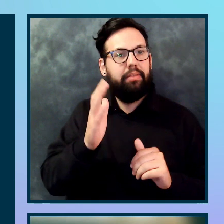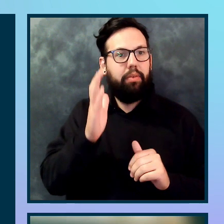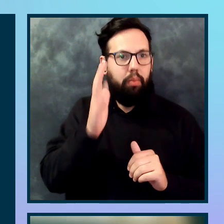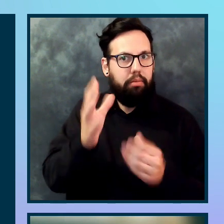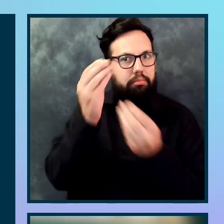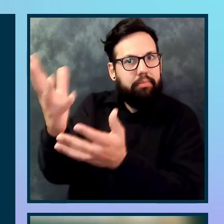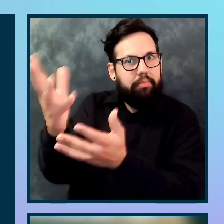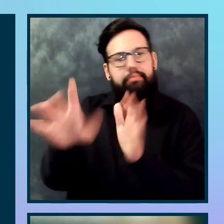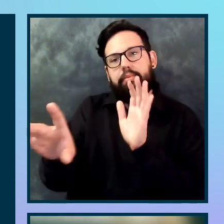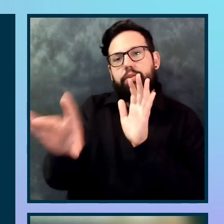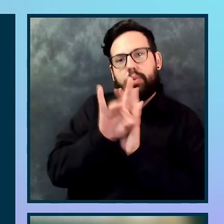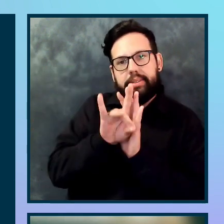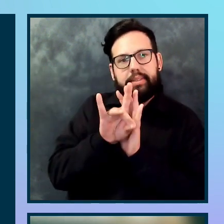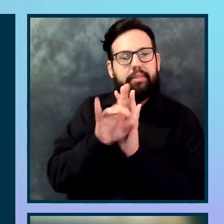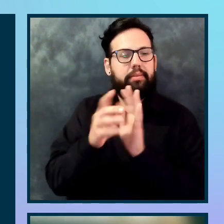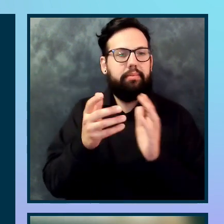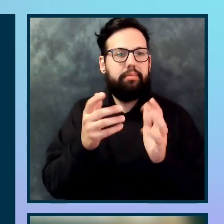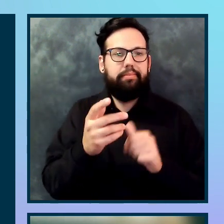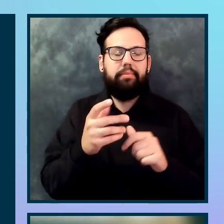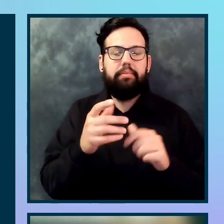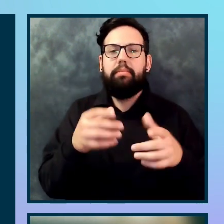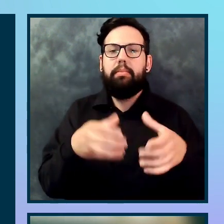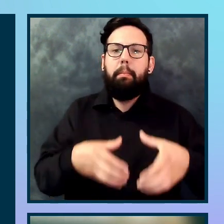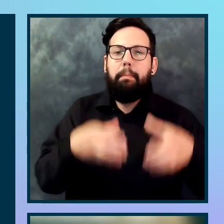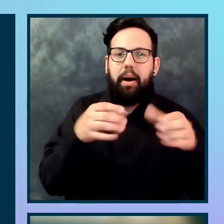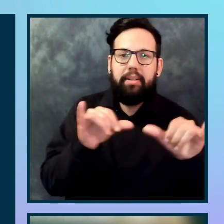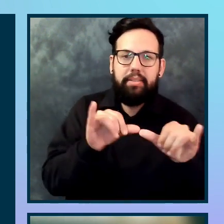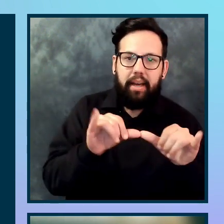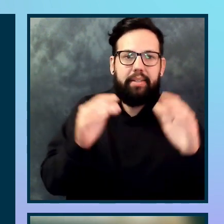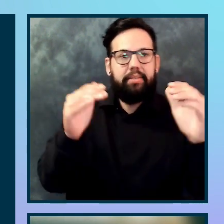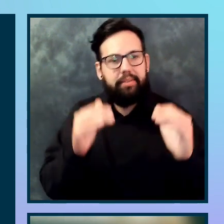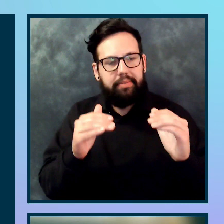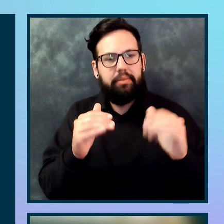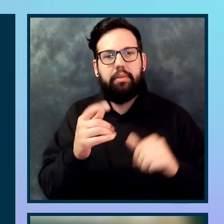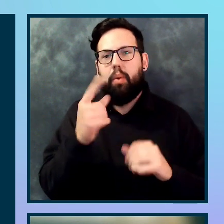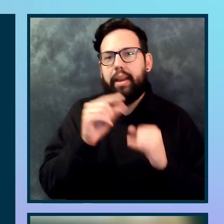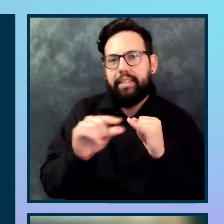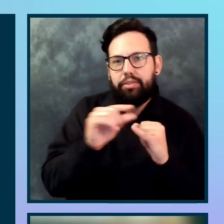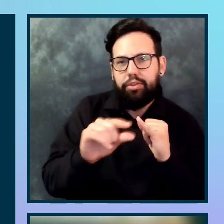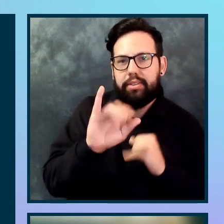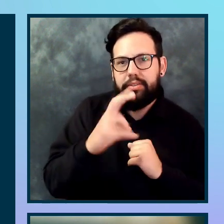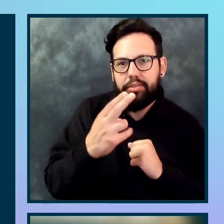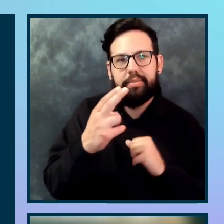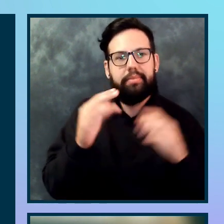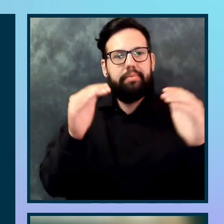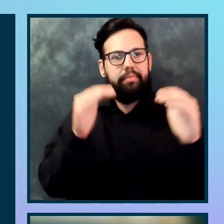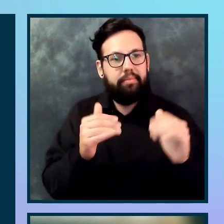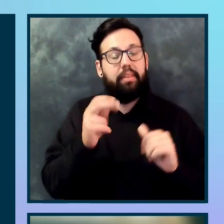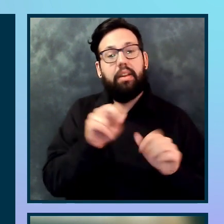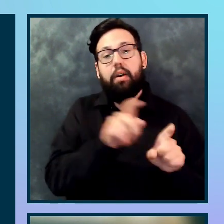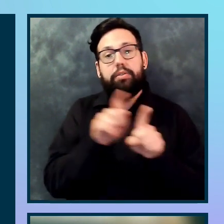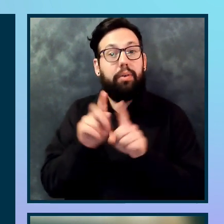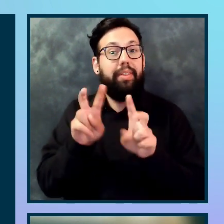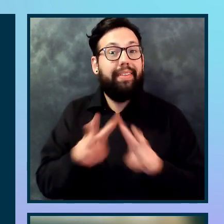adjustable, swipe up or down with one finger to adjust the value. And then, like the slider, that value label should update with